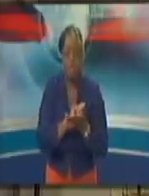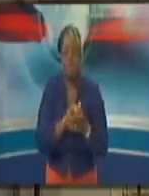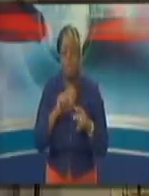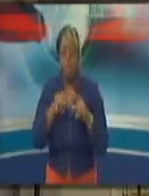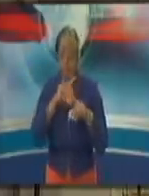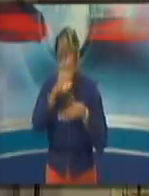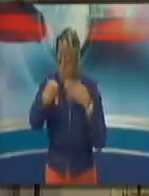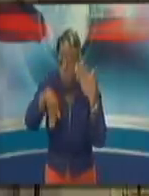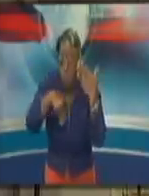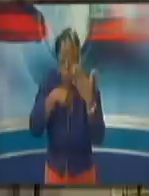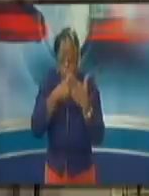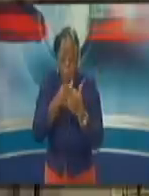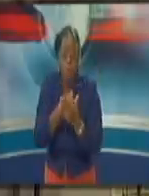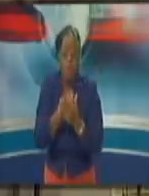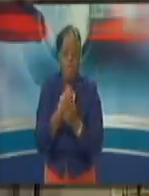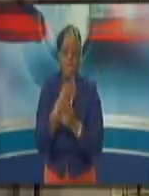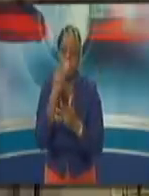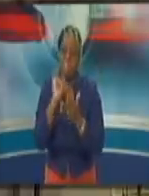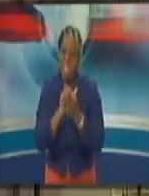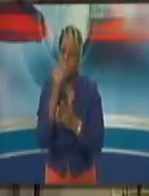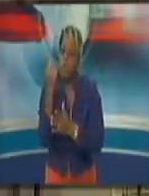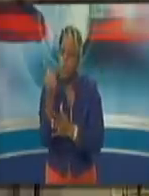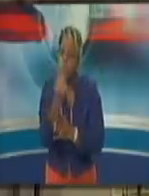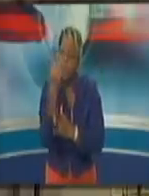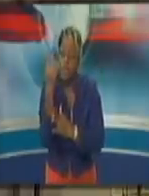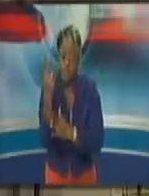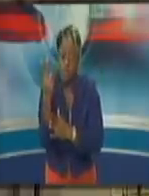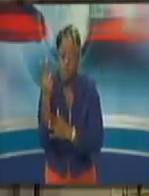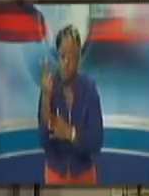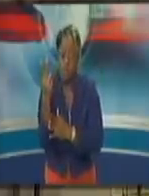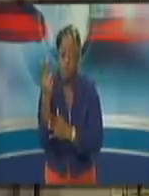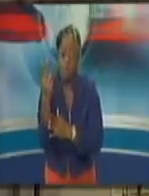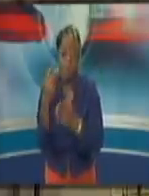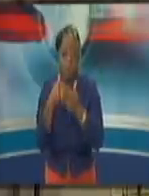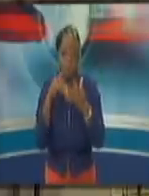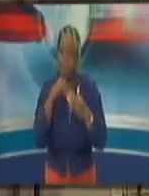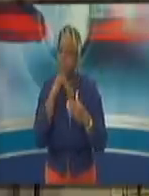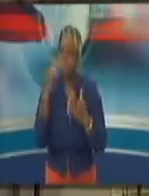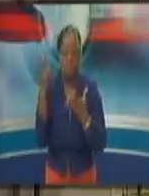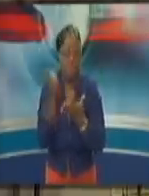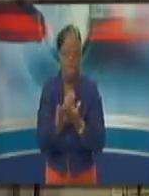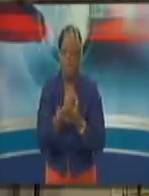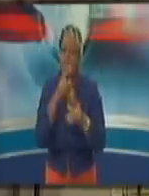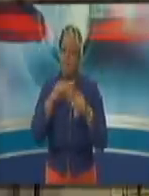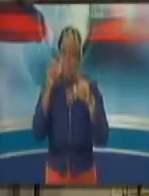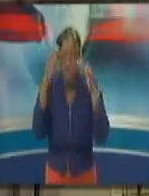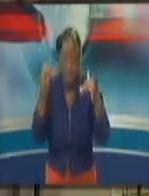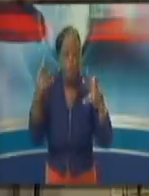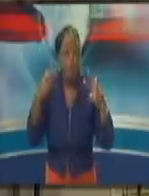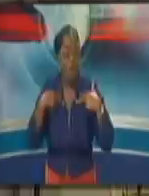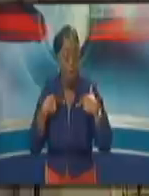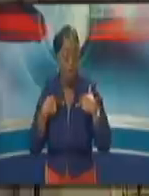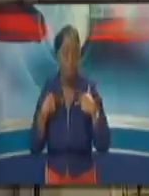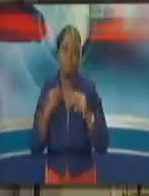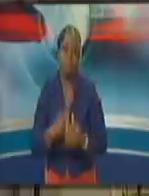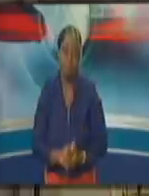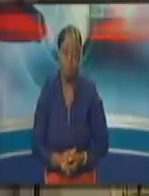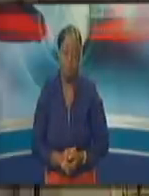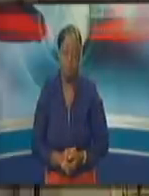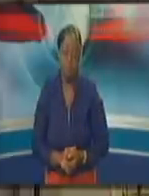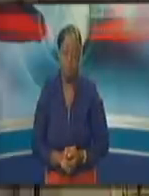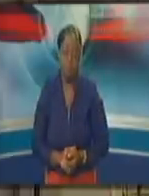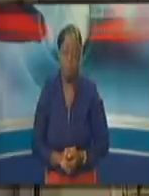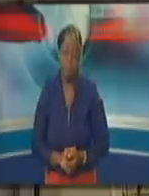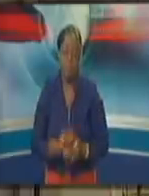drugs, those were the two that were disturbed because of international supply chain issues. But on the